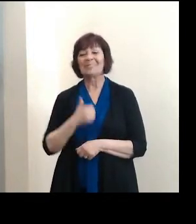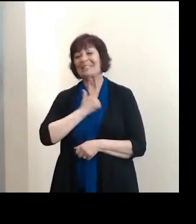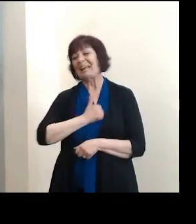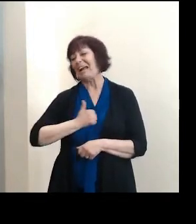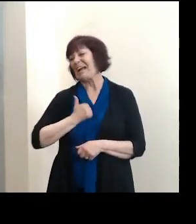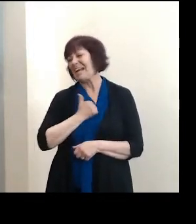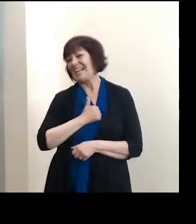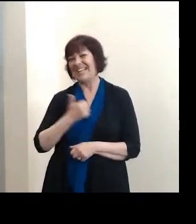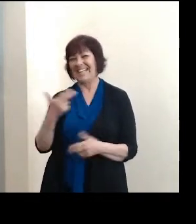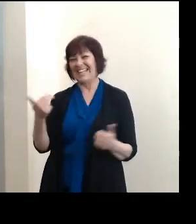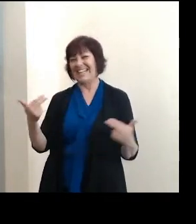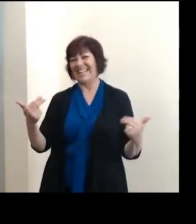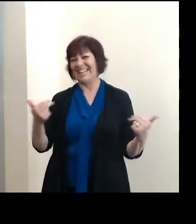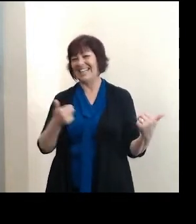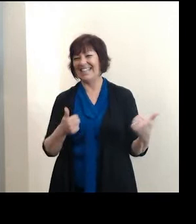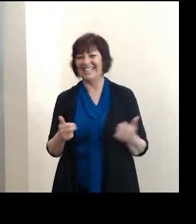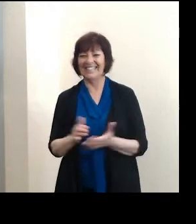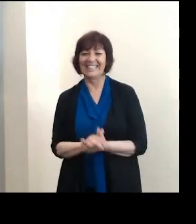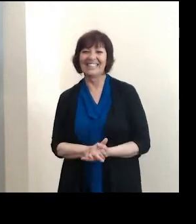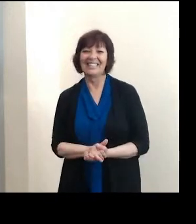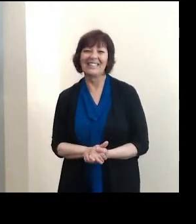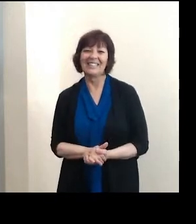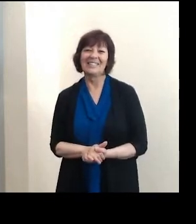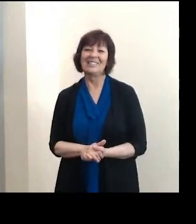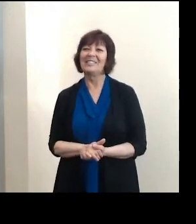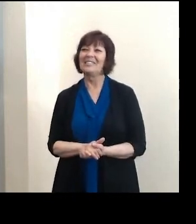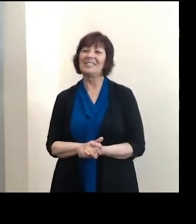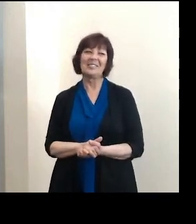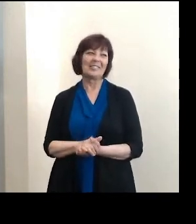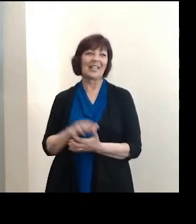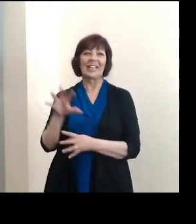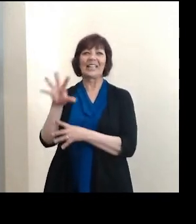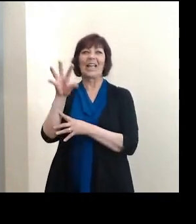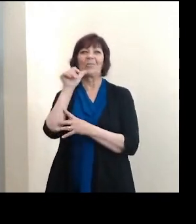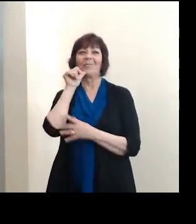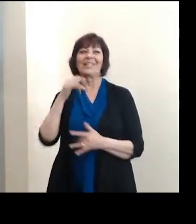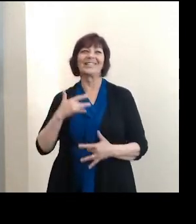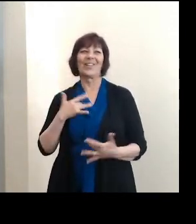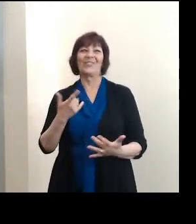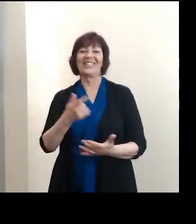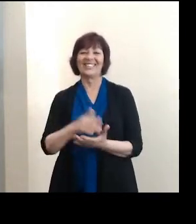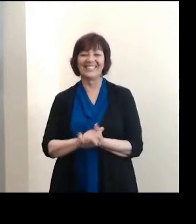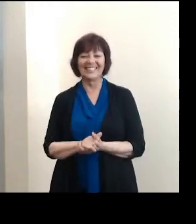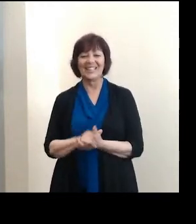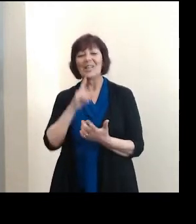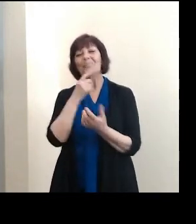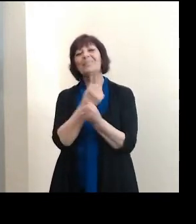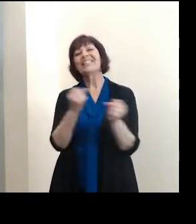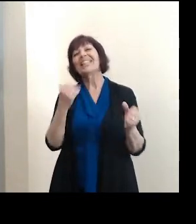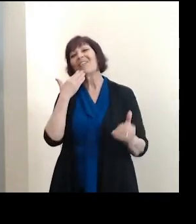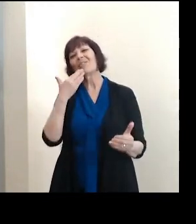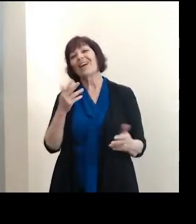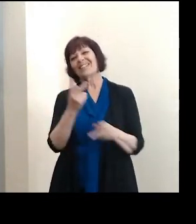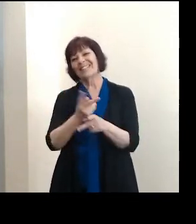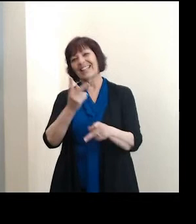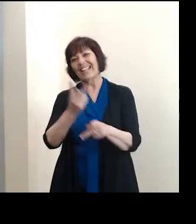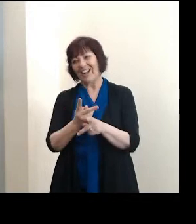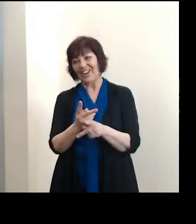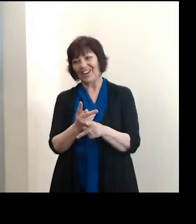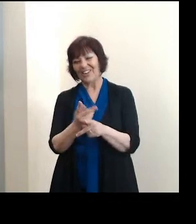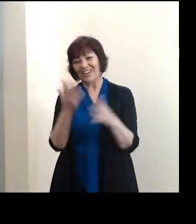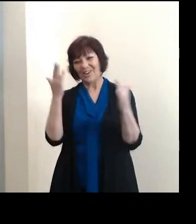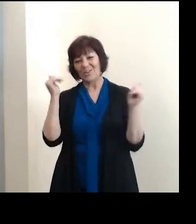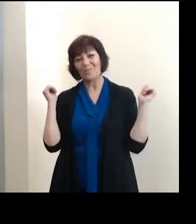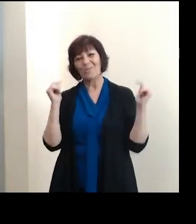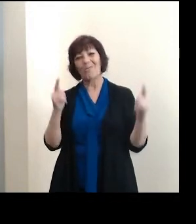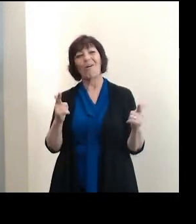sorry, what are you going to do? But the cameraman's not too thrilled. Anyway, be safe and well all. Take care. I hope